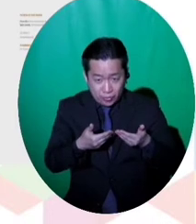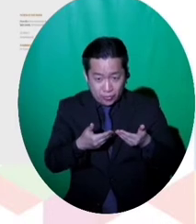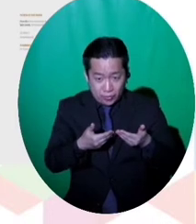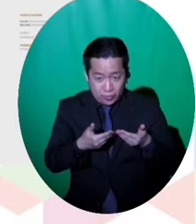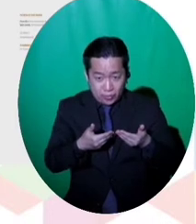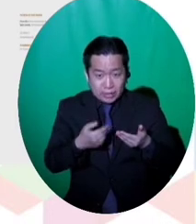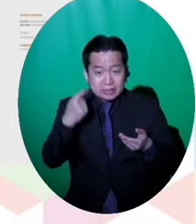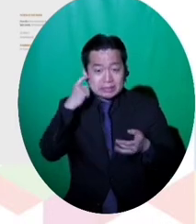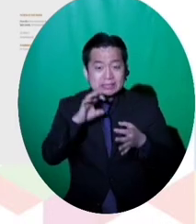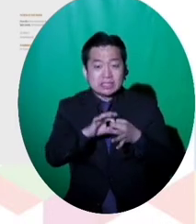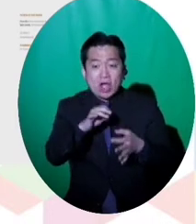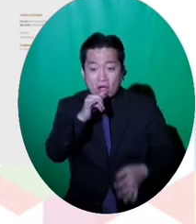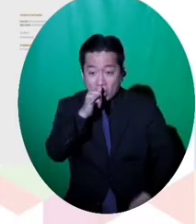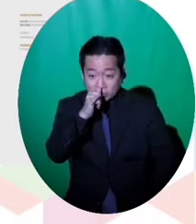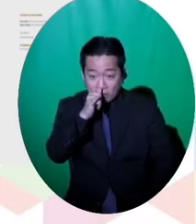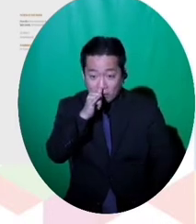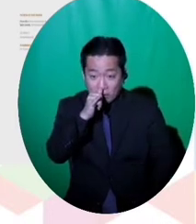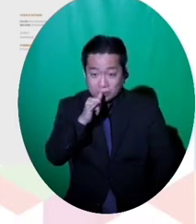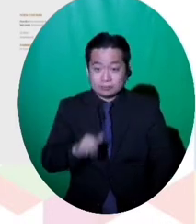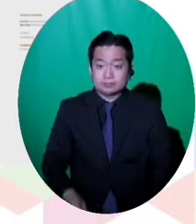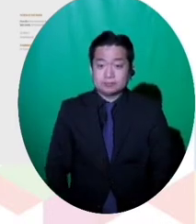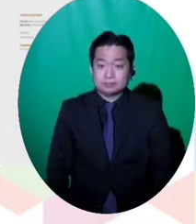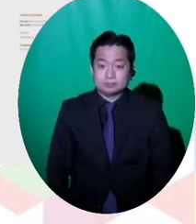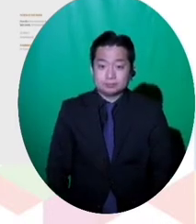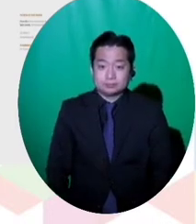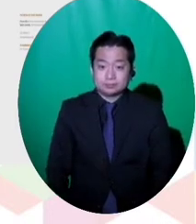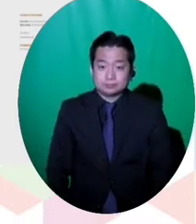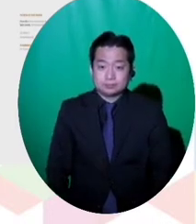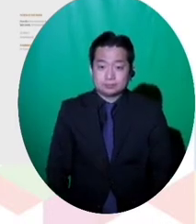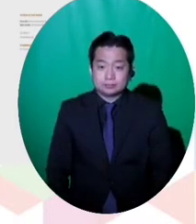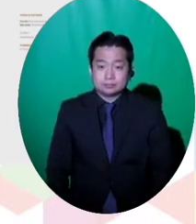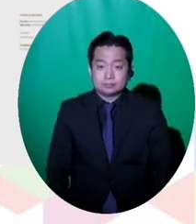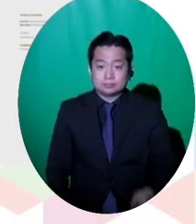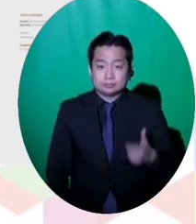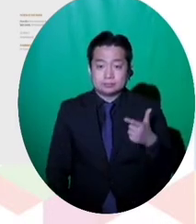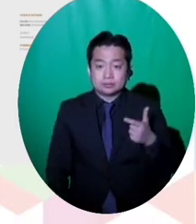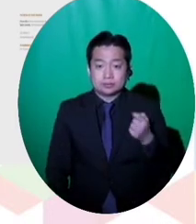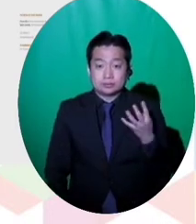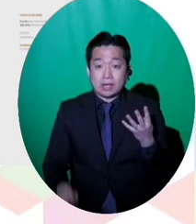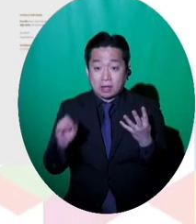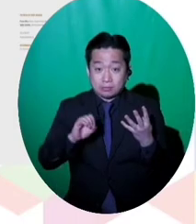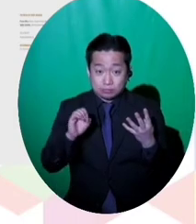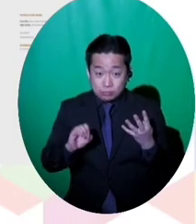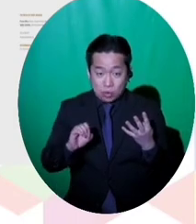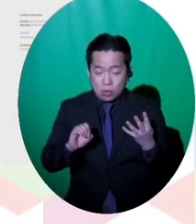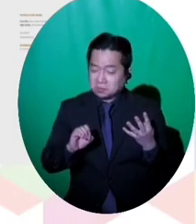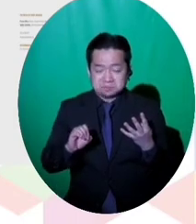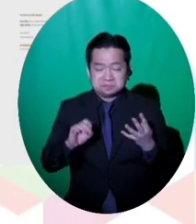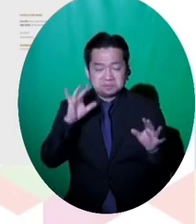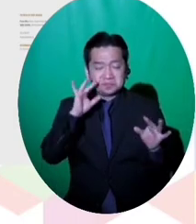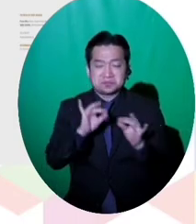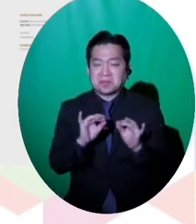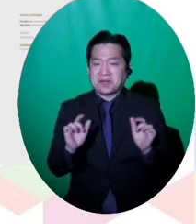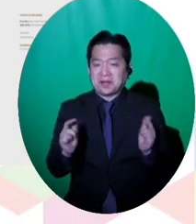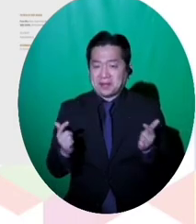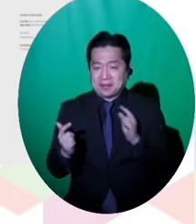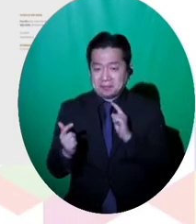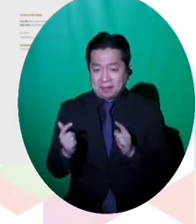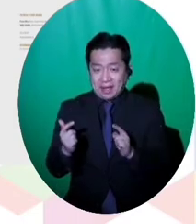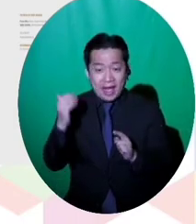with this question. In Korea, you can see it was 62%. In the United States, it was